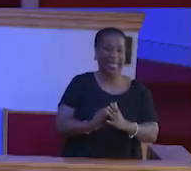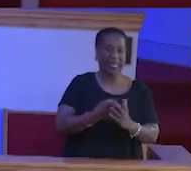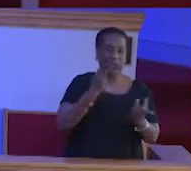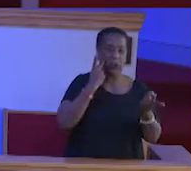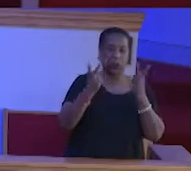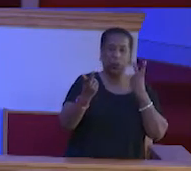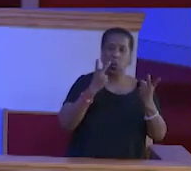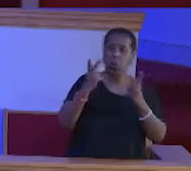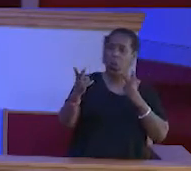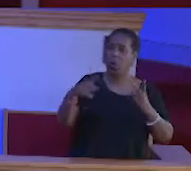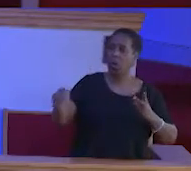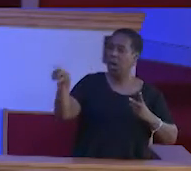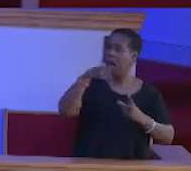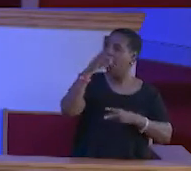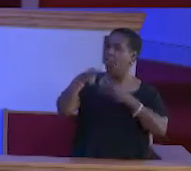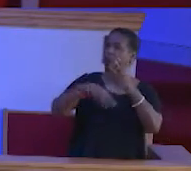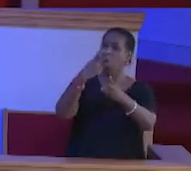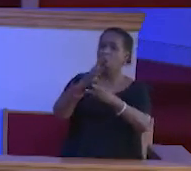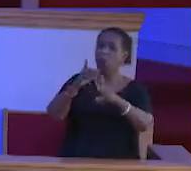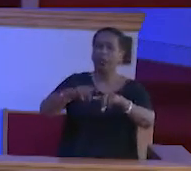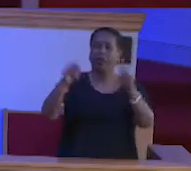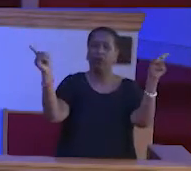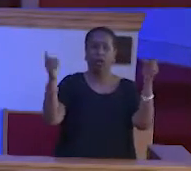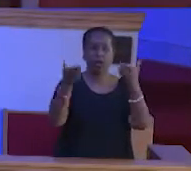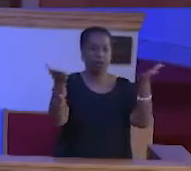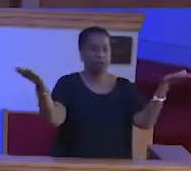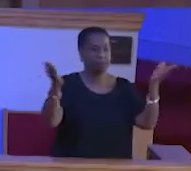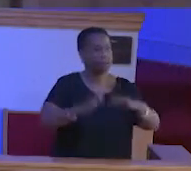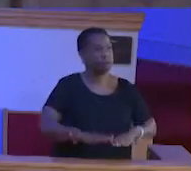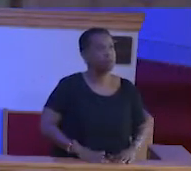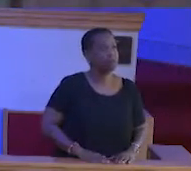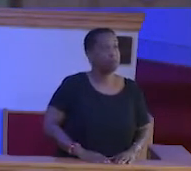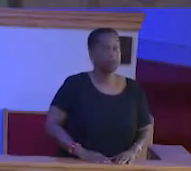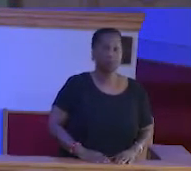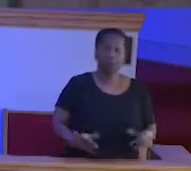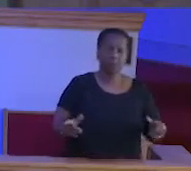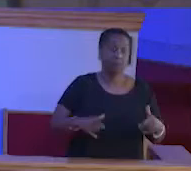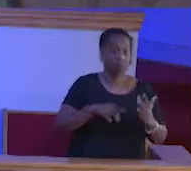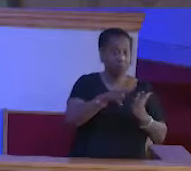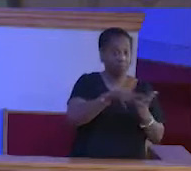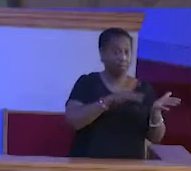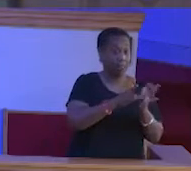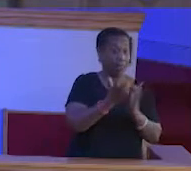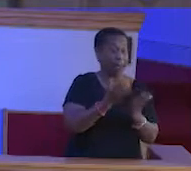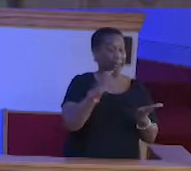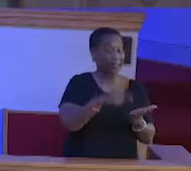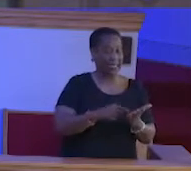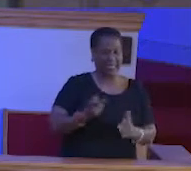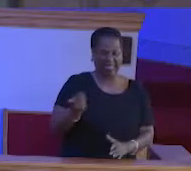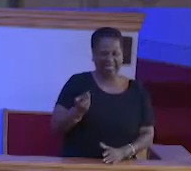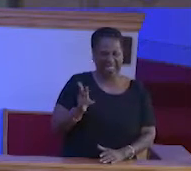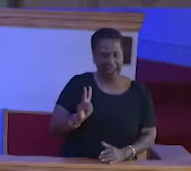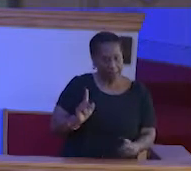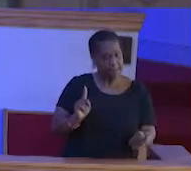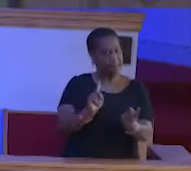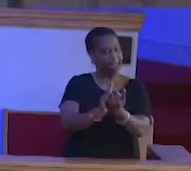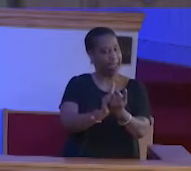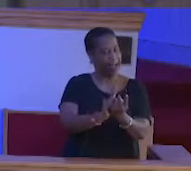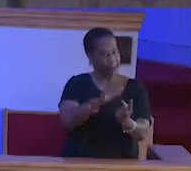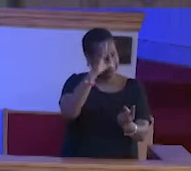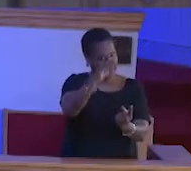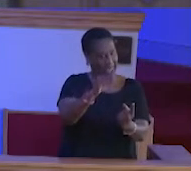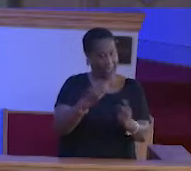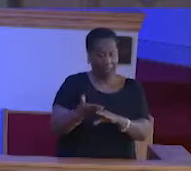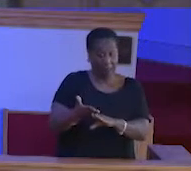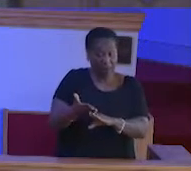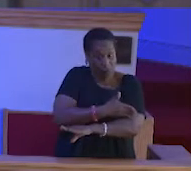look at the world differently. Here the text says that they encounter a man before they